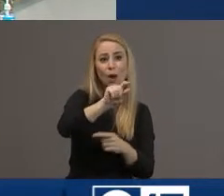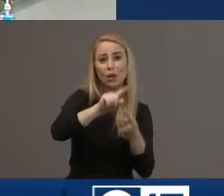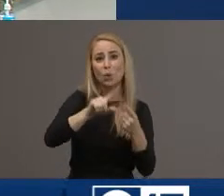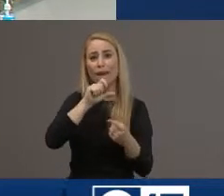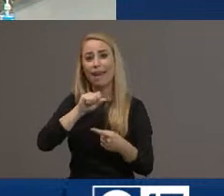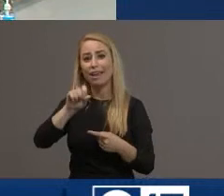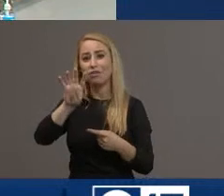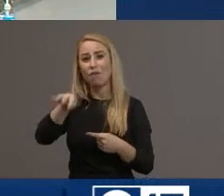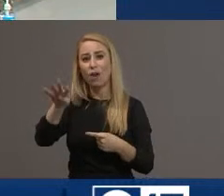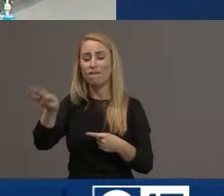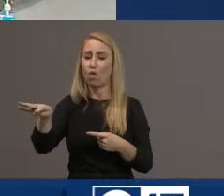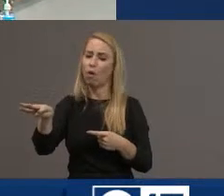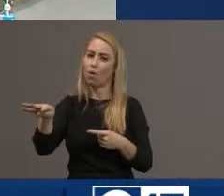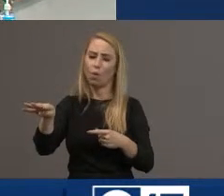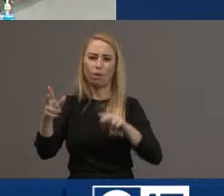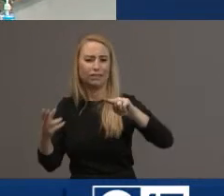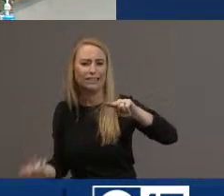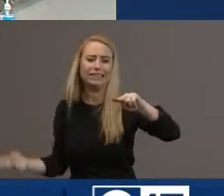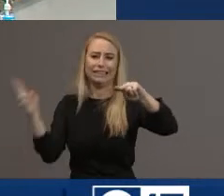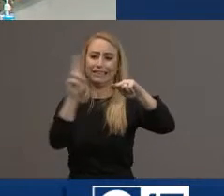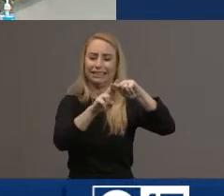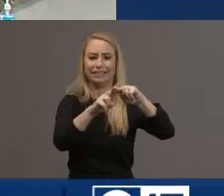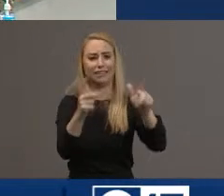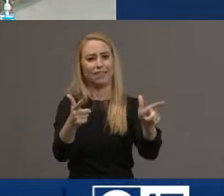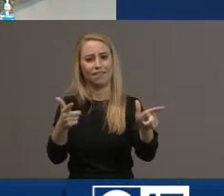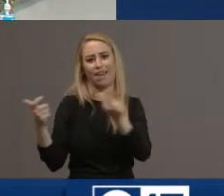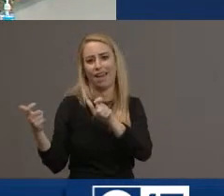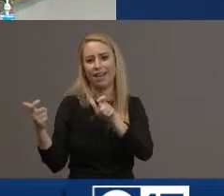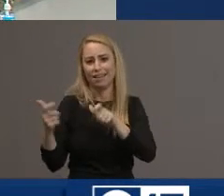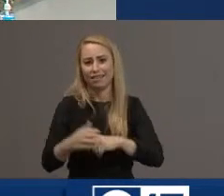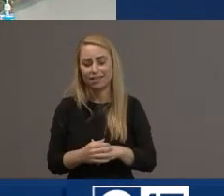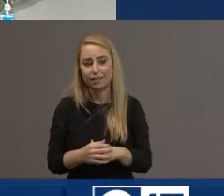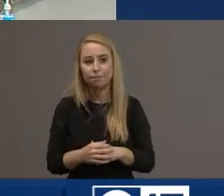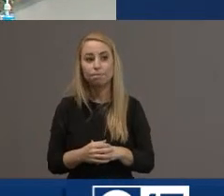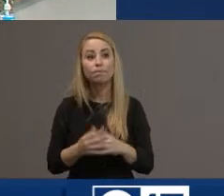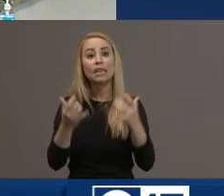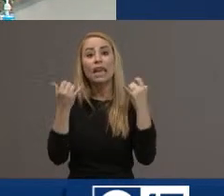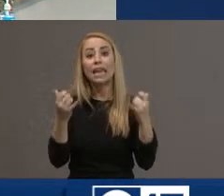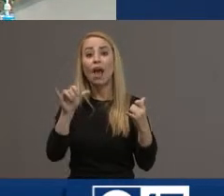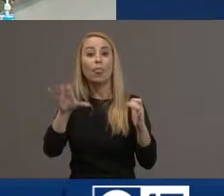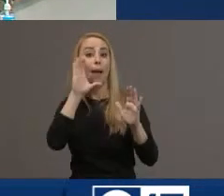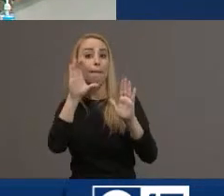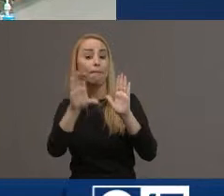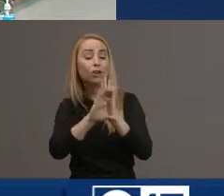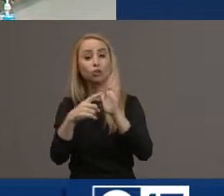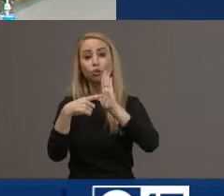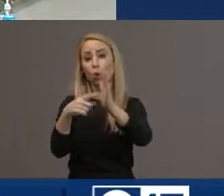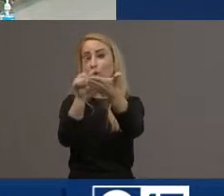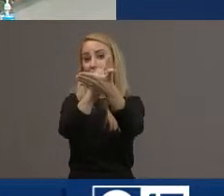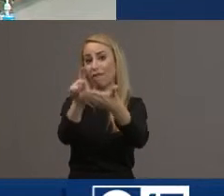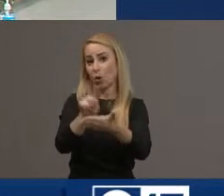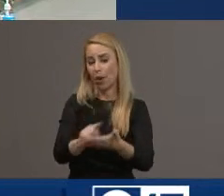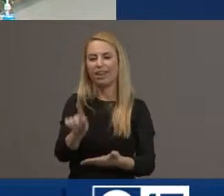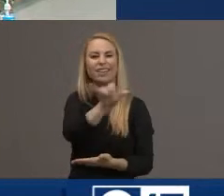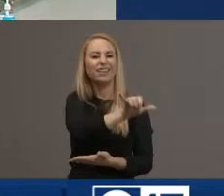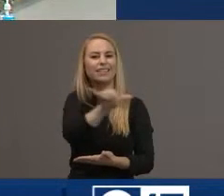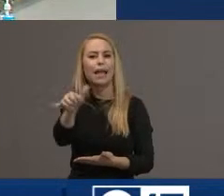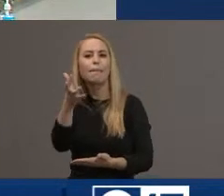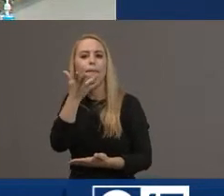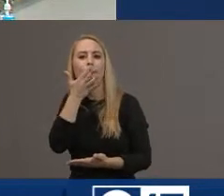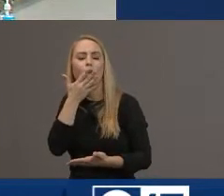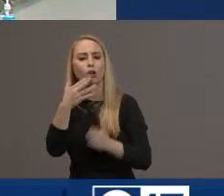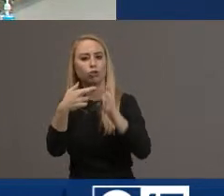happened. If you look at the weekly COVID-19 cases by age, same color